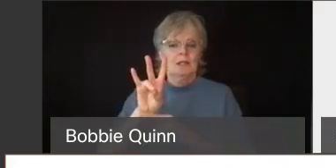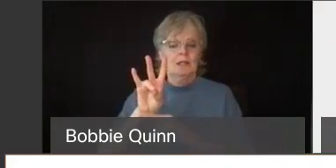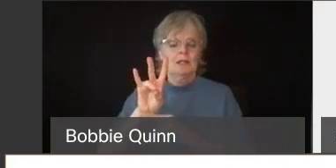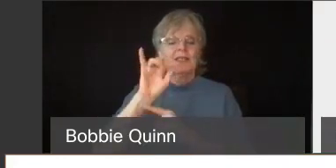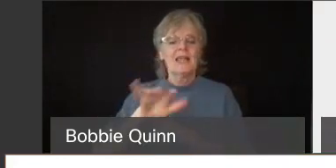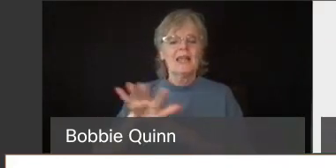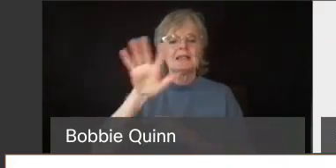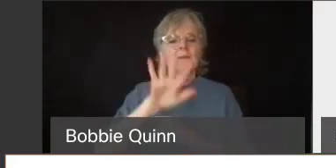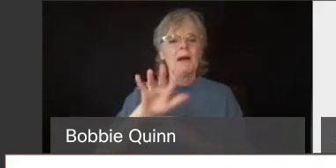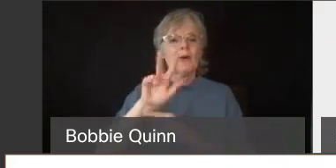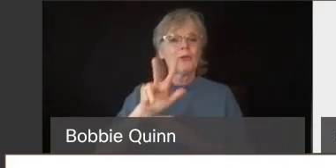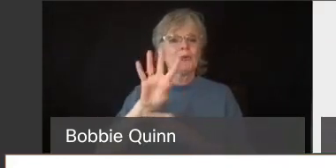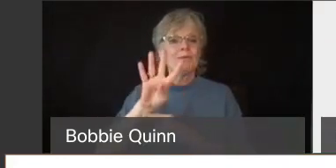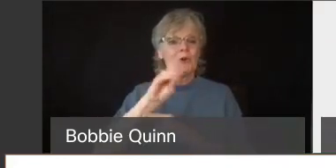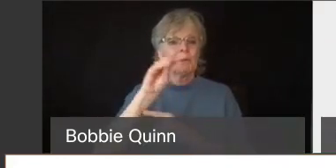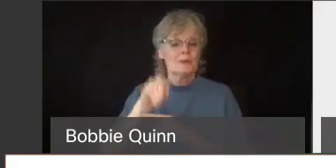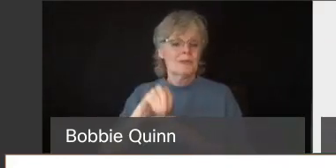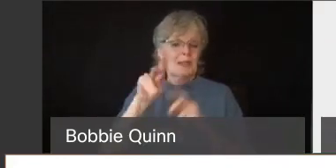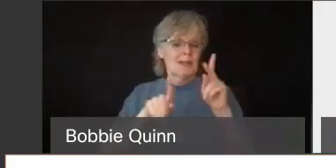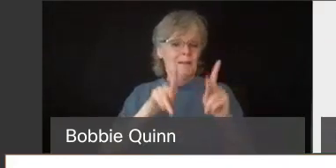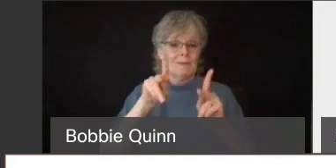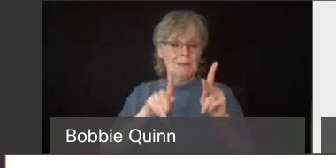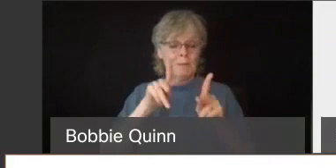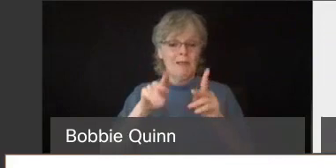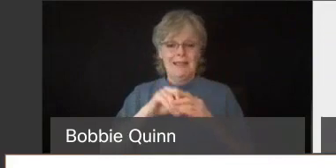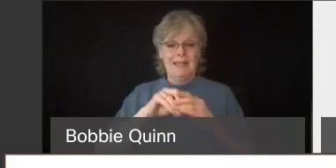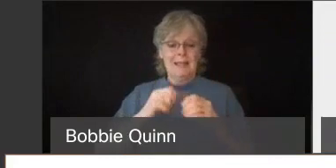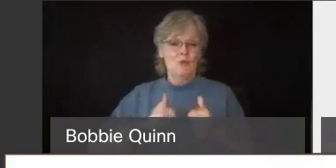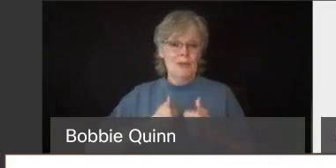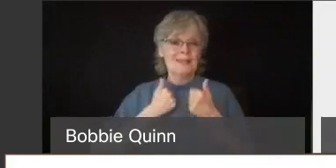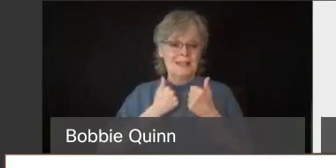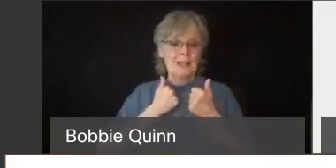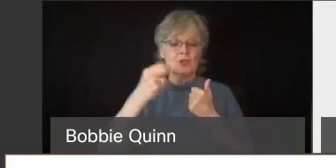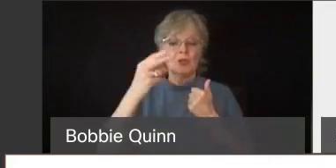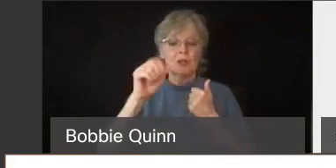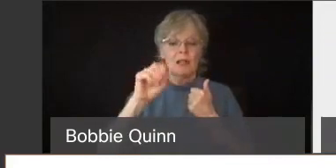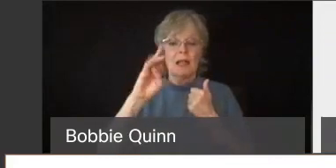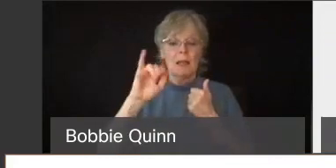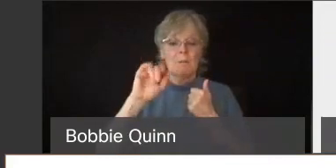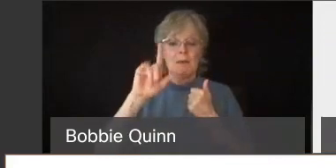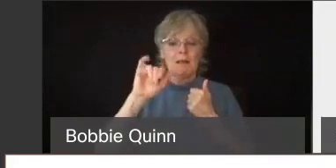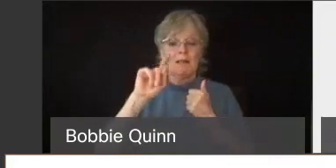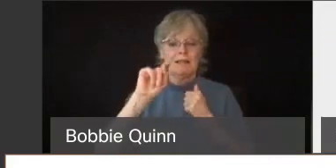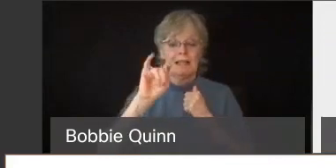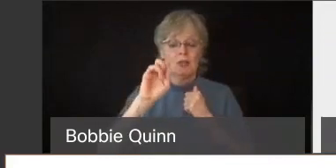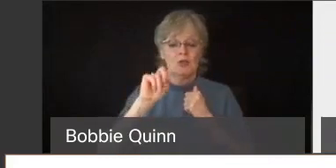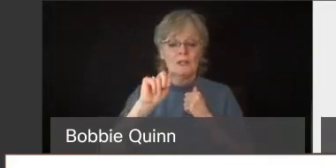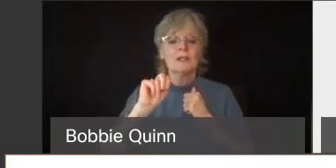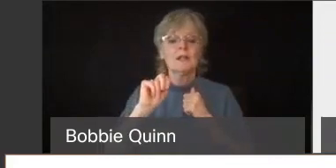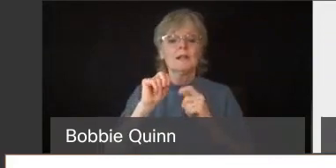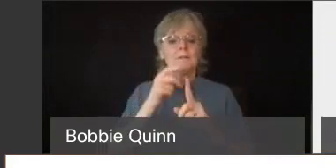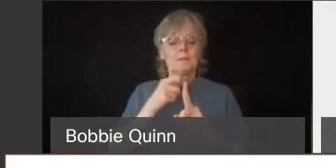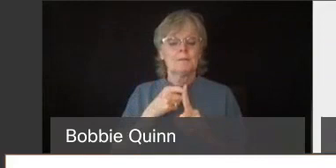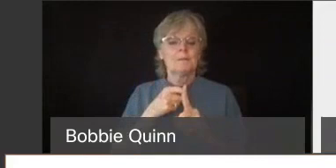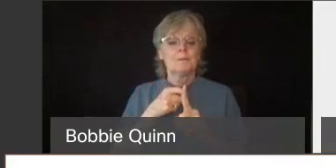about 34% of people in residential habilitation. And of